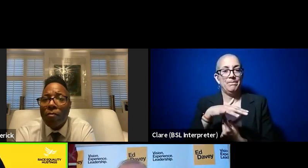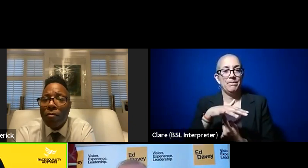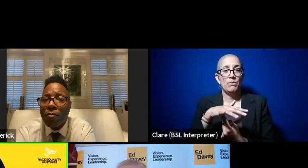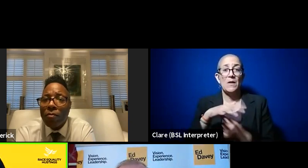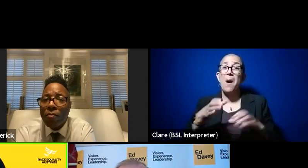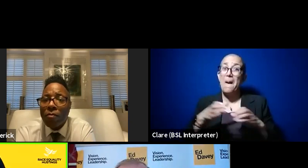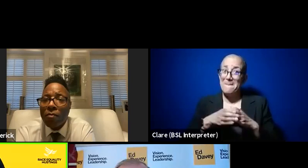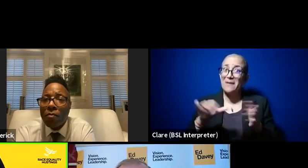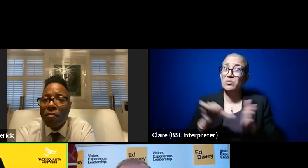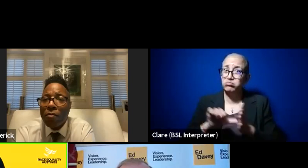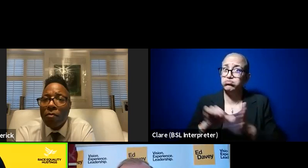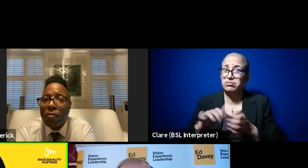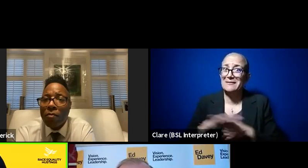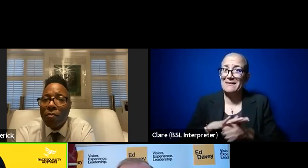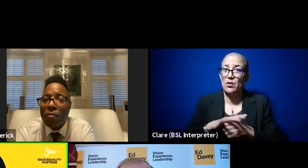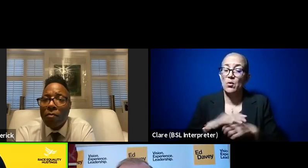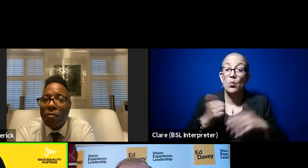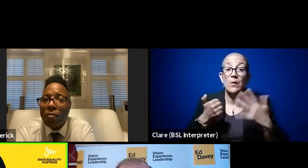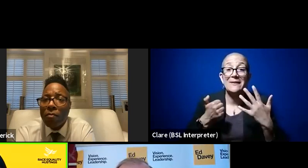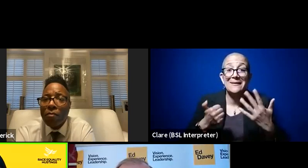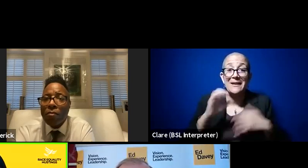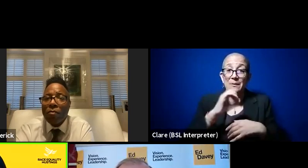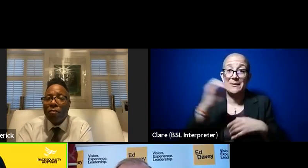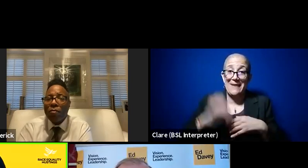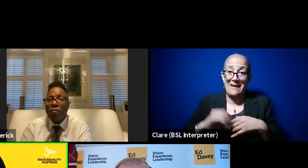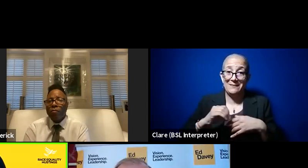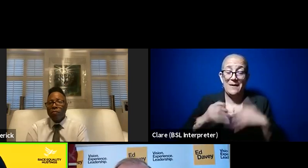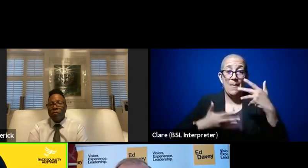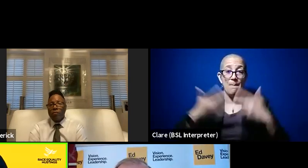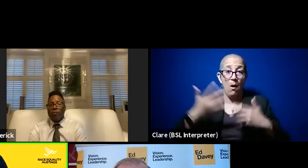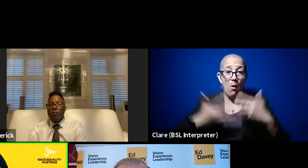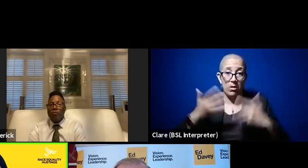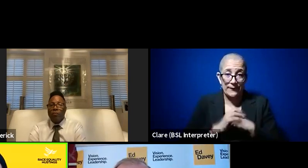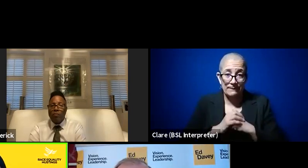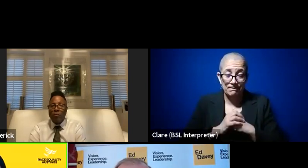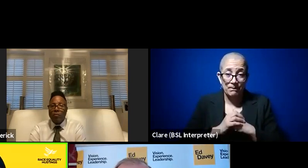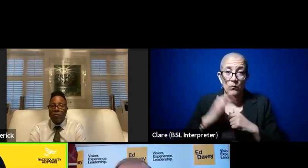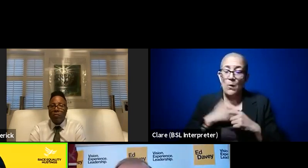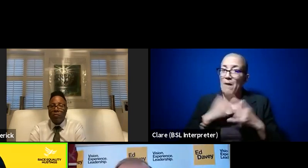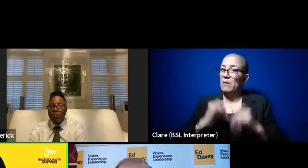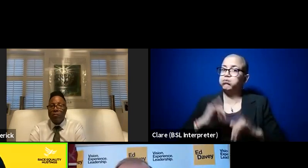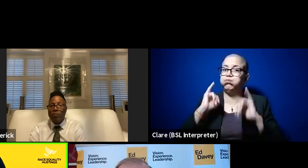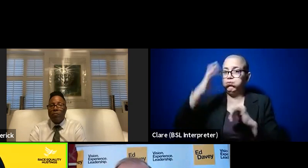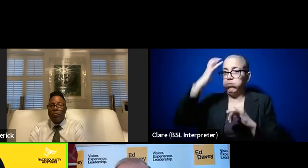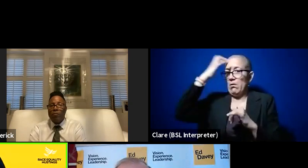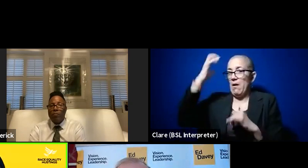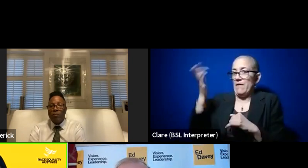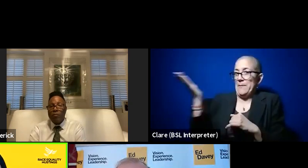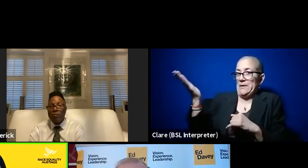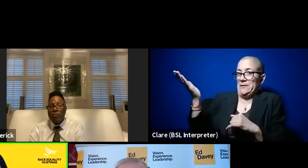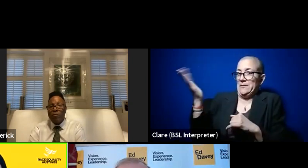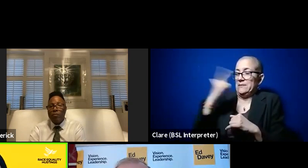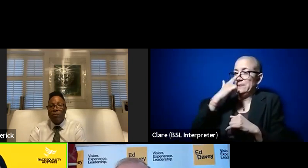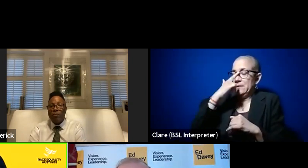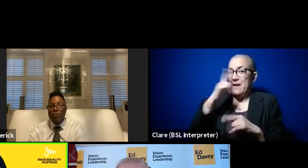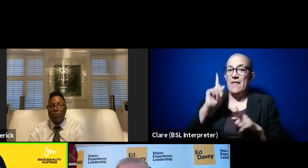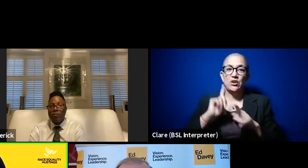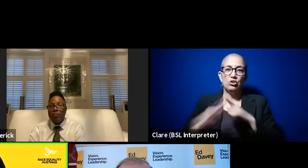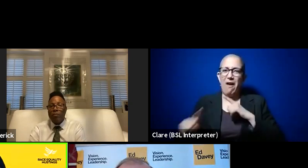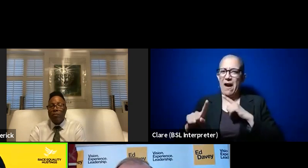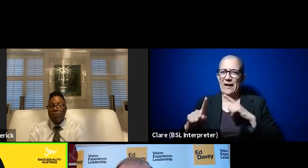difficult place. I mean, we're languishing at 6% in the polls, and we have a disastrous government who is attempting to take apart our